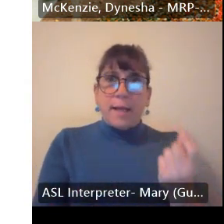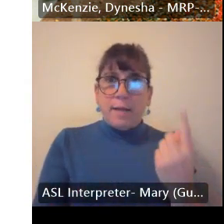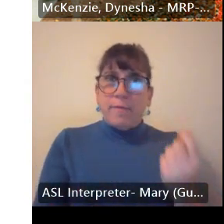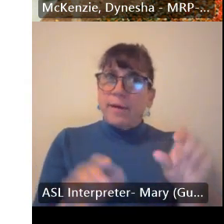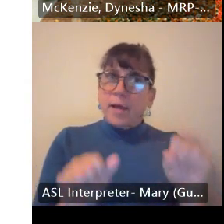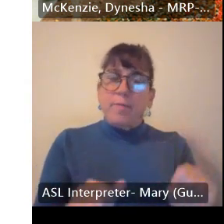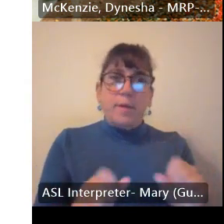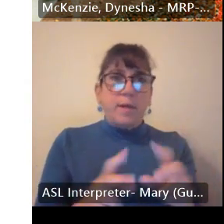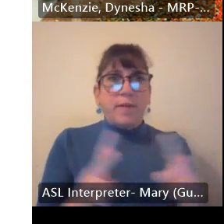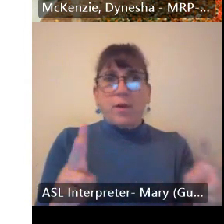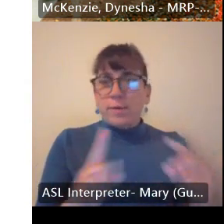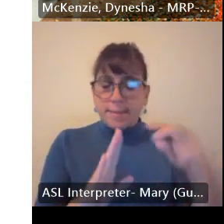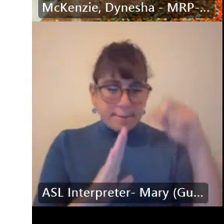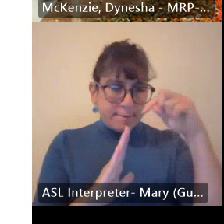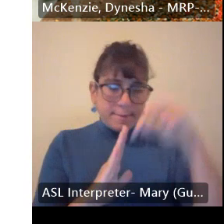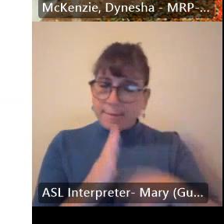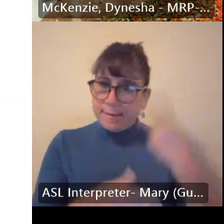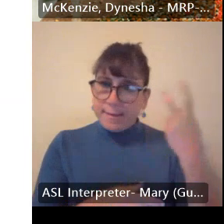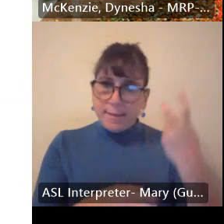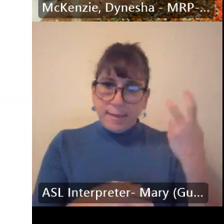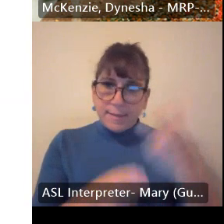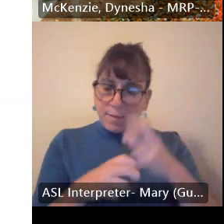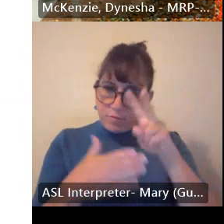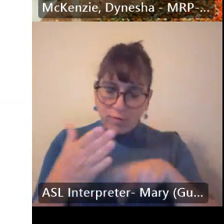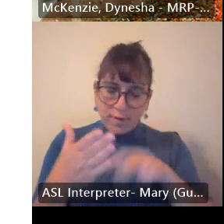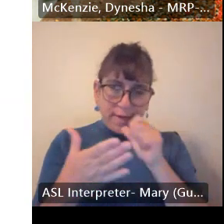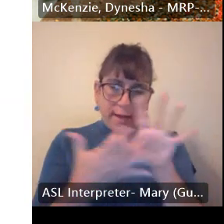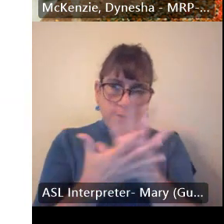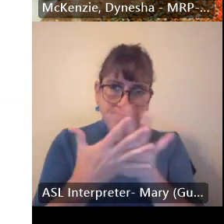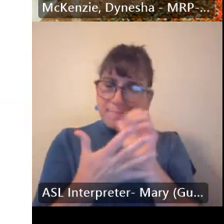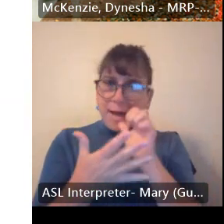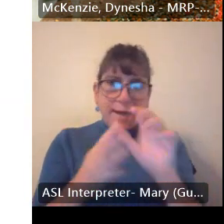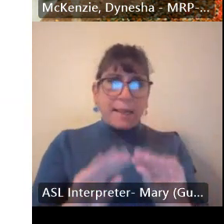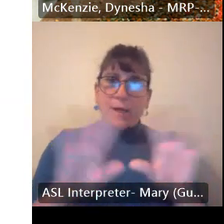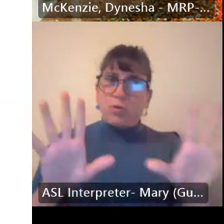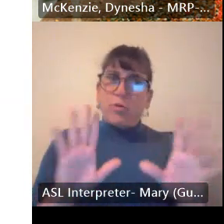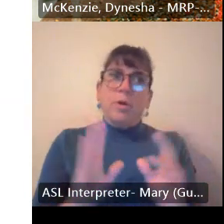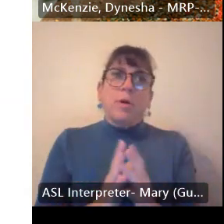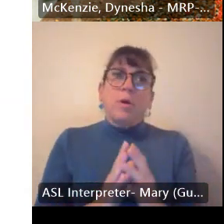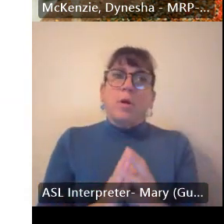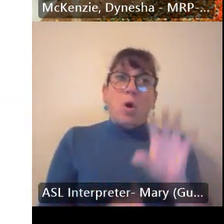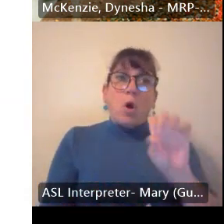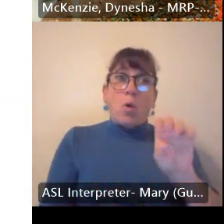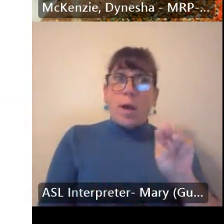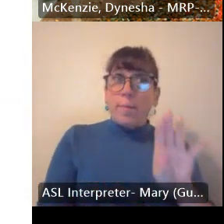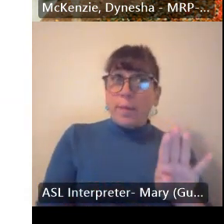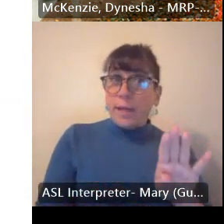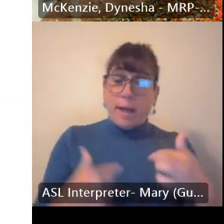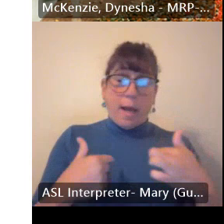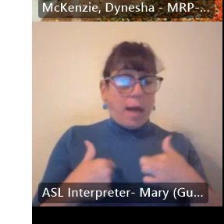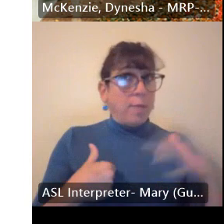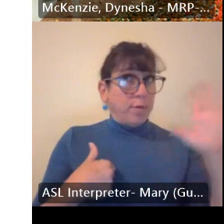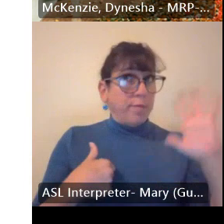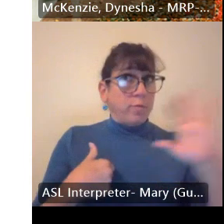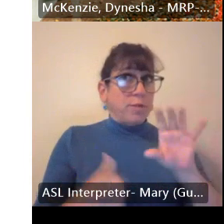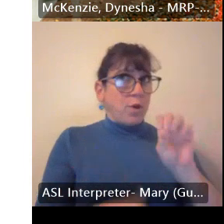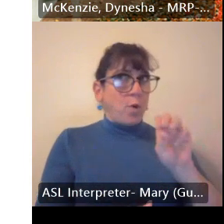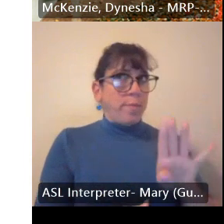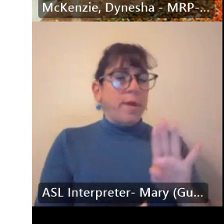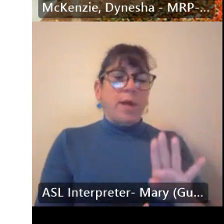dense. It can be not very clear. And the OMB folks, having been one of those OMB folks working on